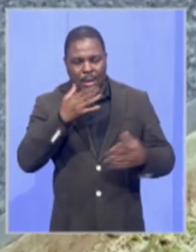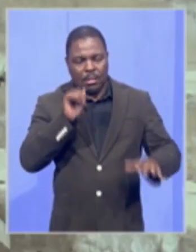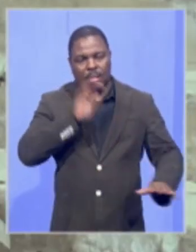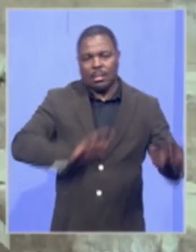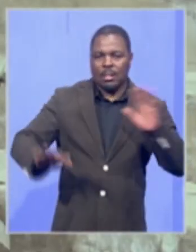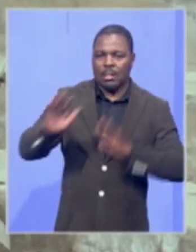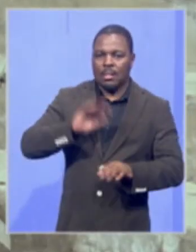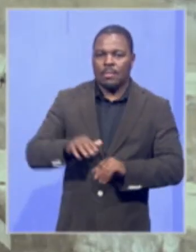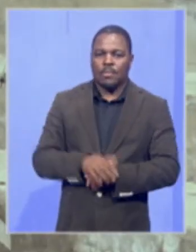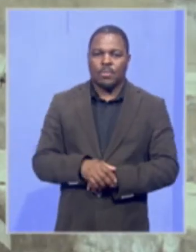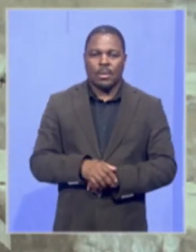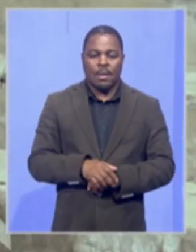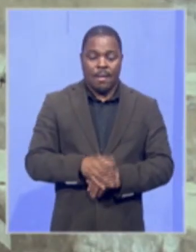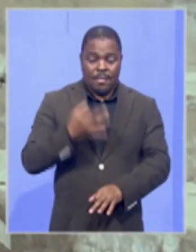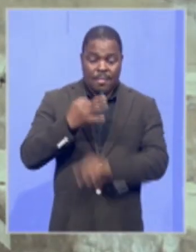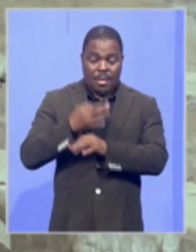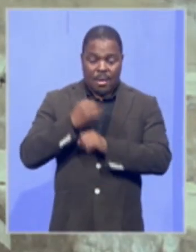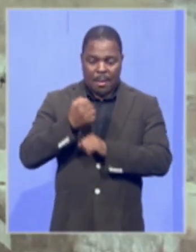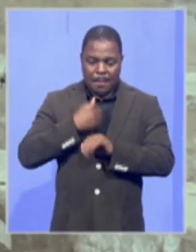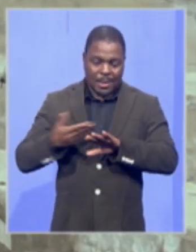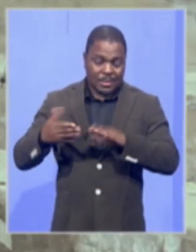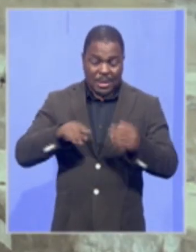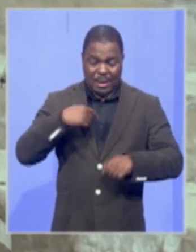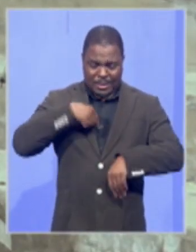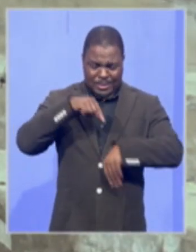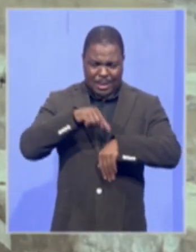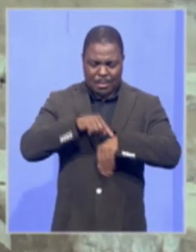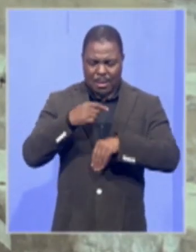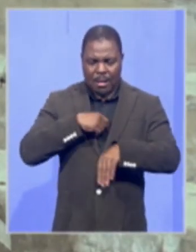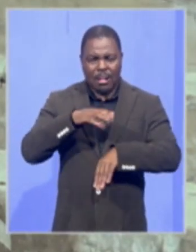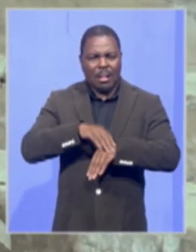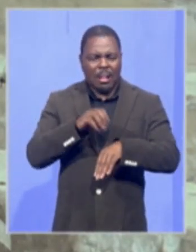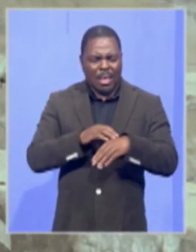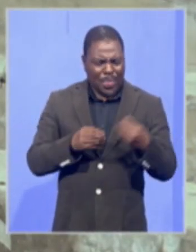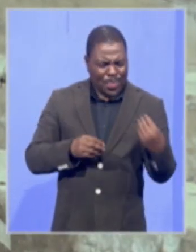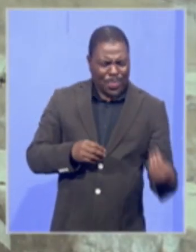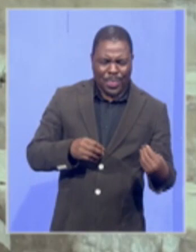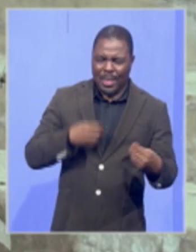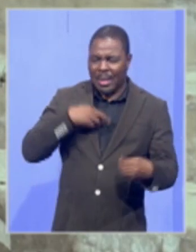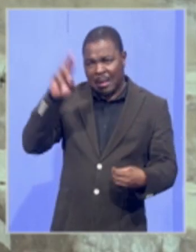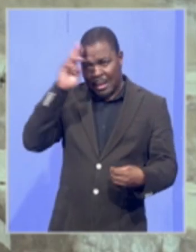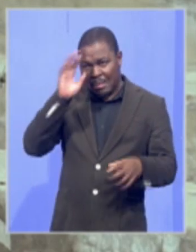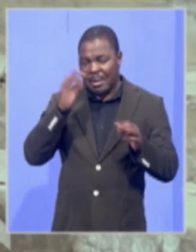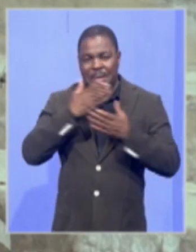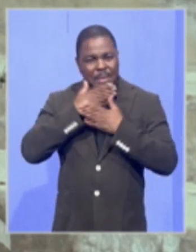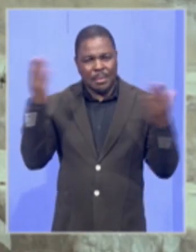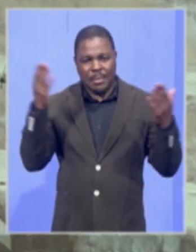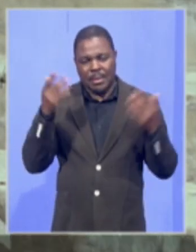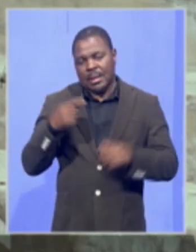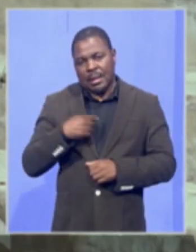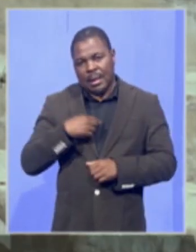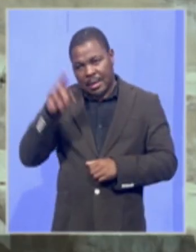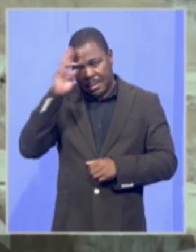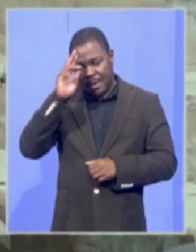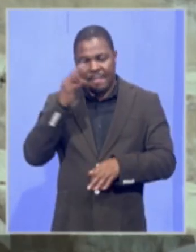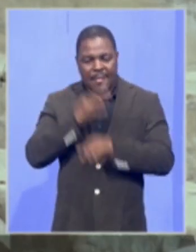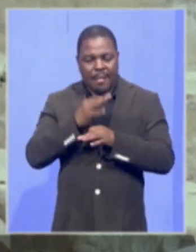ka hlokalletse ke sala monyane haholo a ke sa hopola le thwana. Se ke tseba fela hore tate o hlokalletse